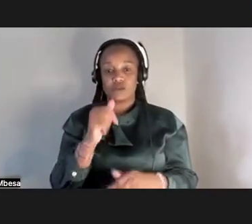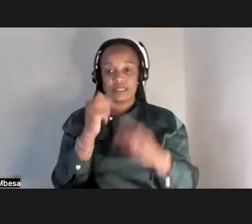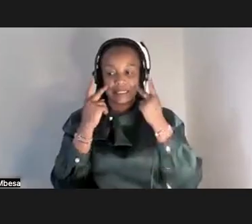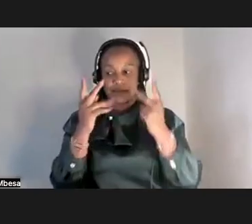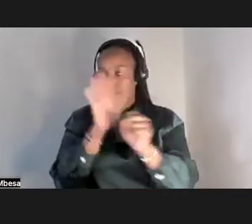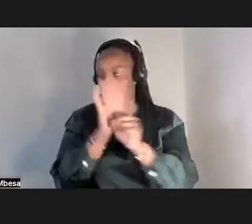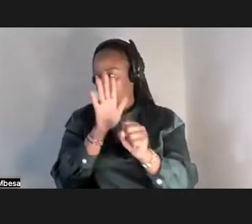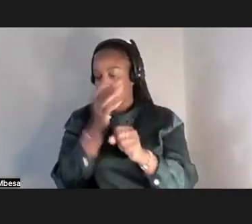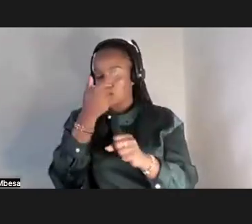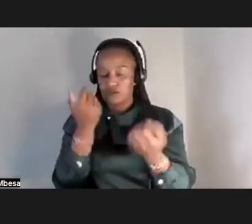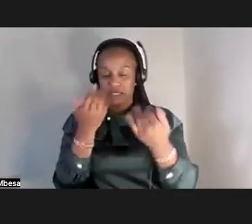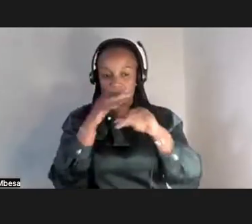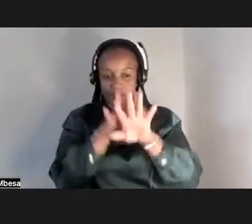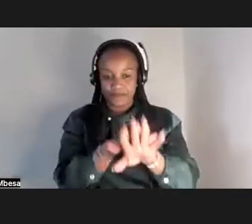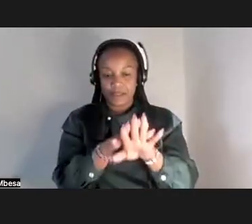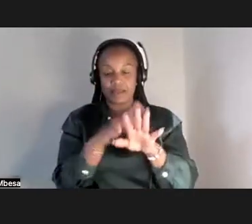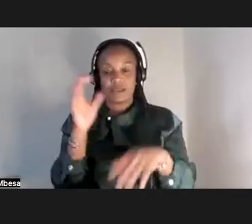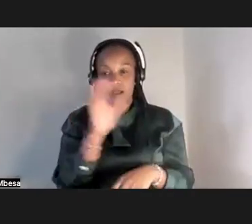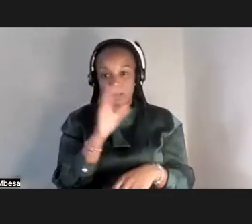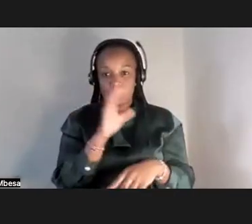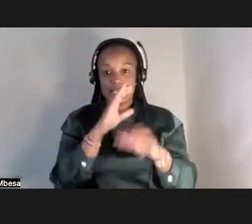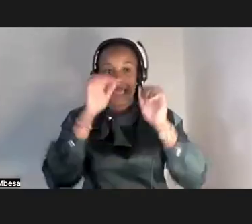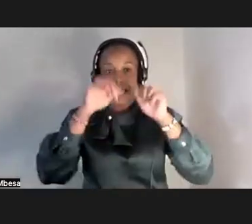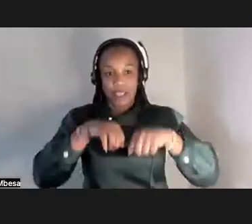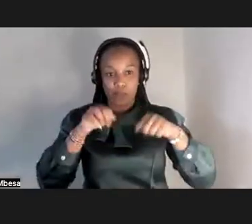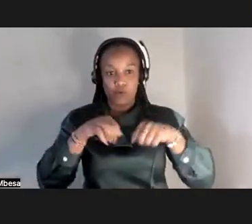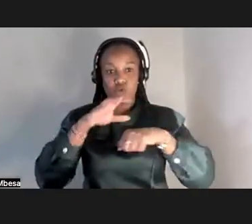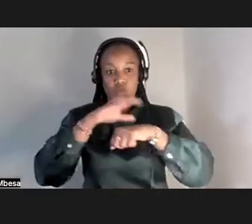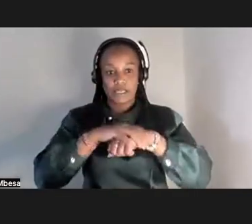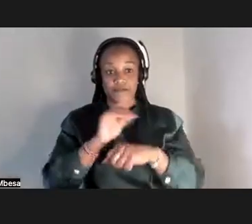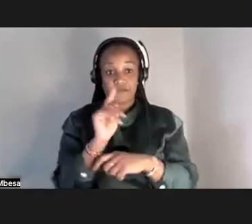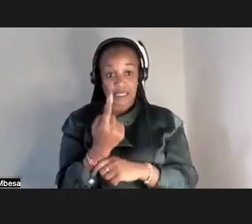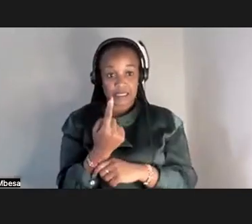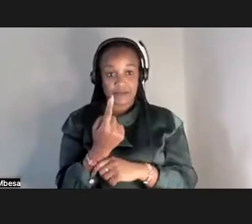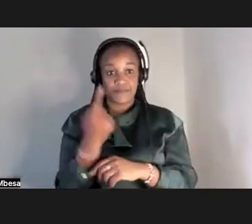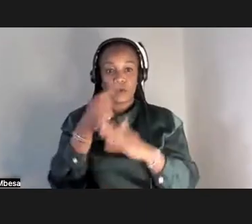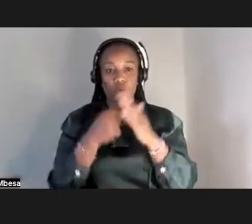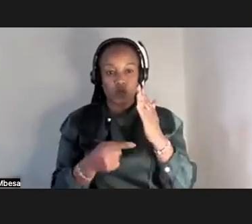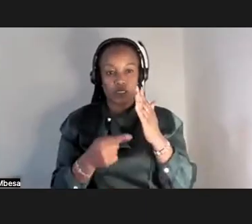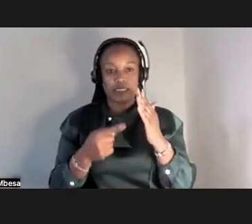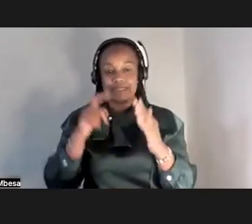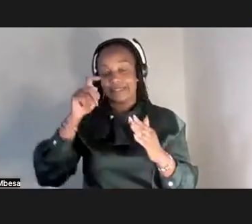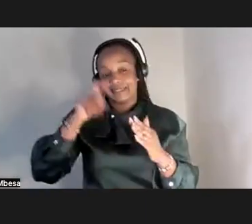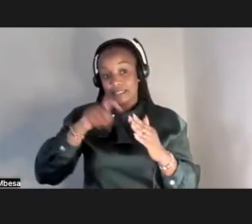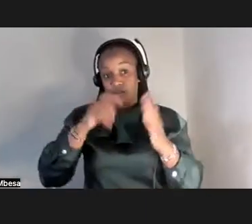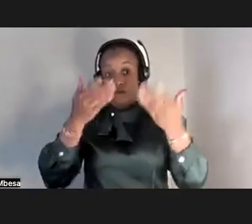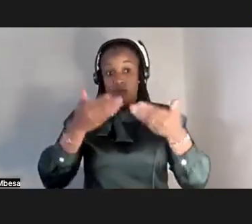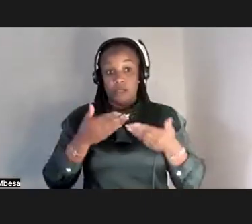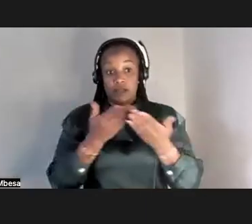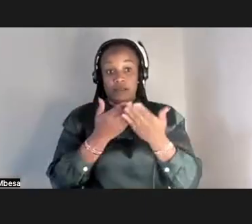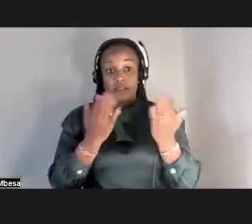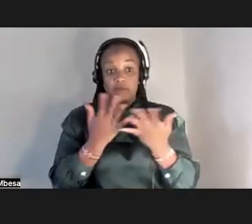integration, that the clients are able first to get what needs brought them to the facility comprehensively